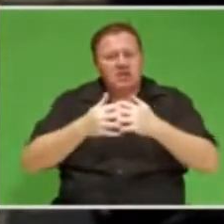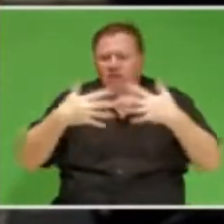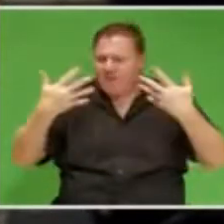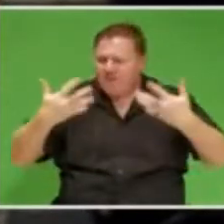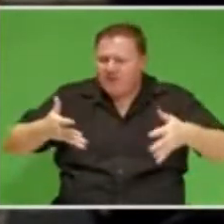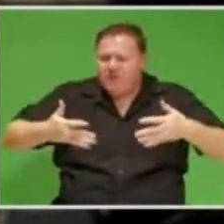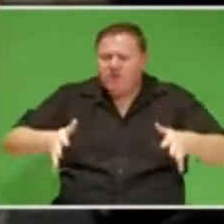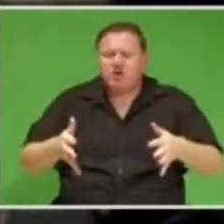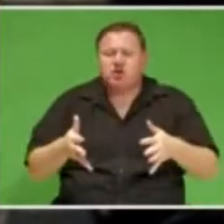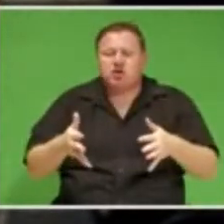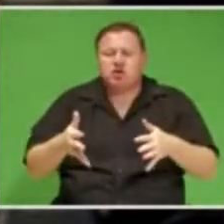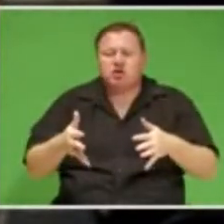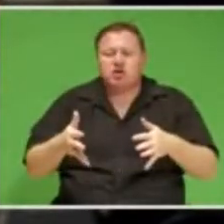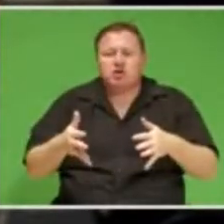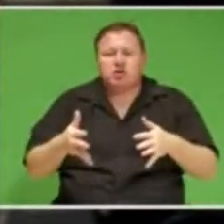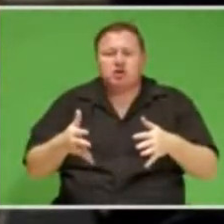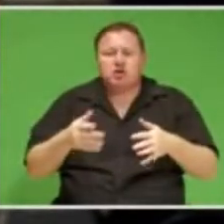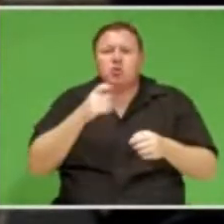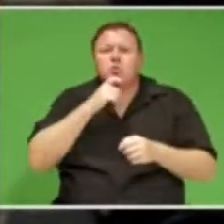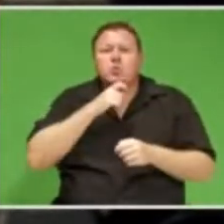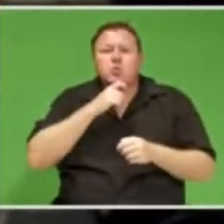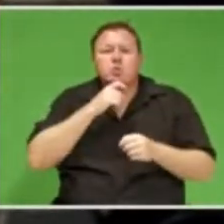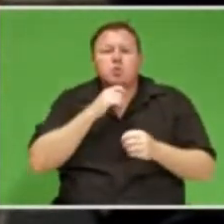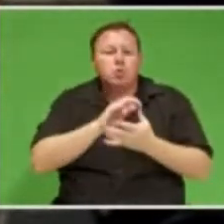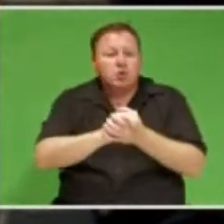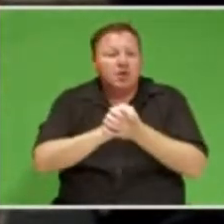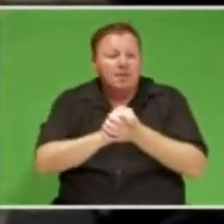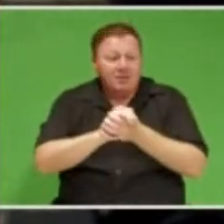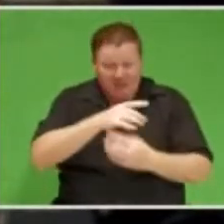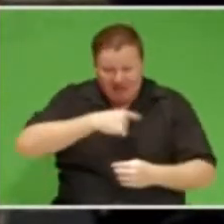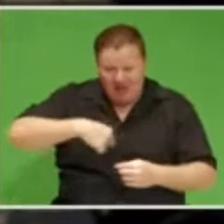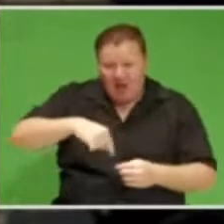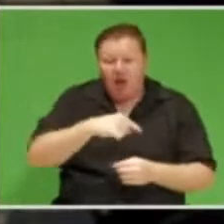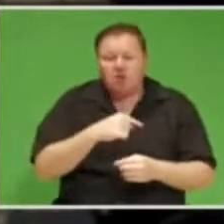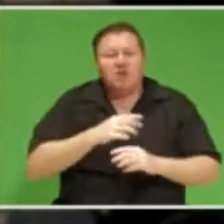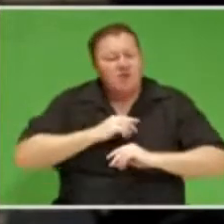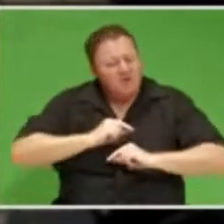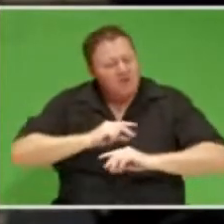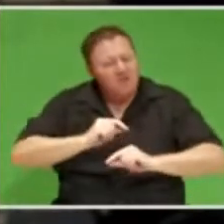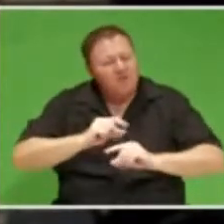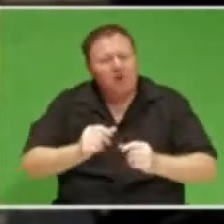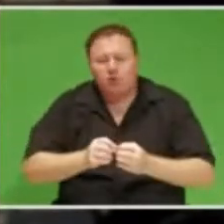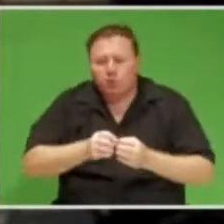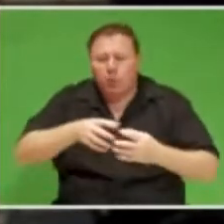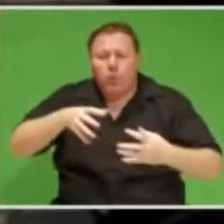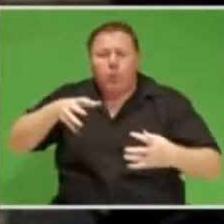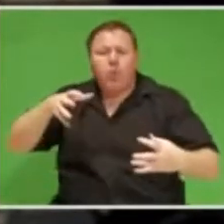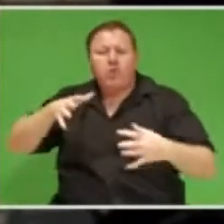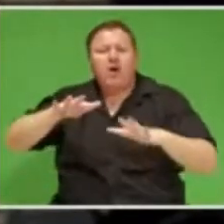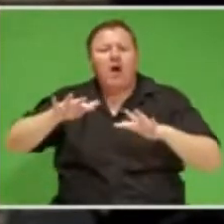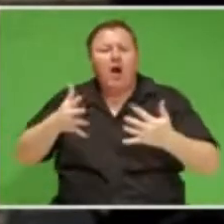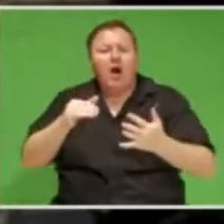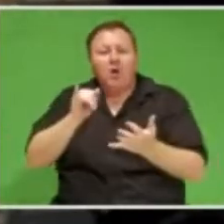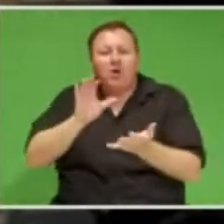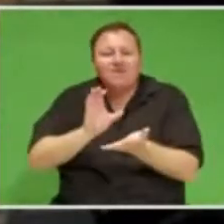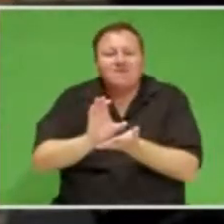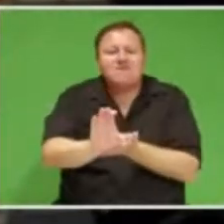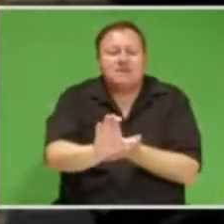based on the commitments that we made for faster growth through our investment